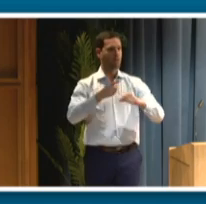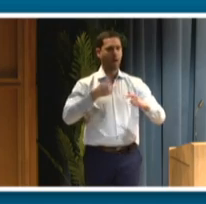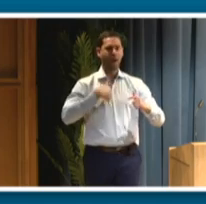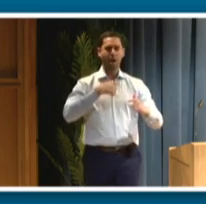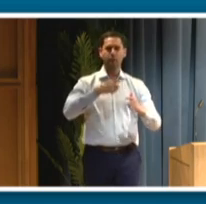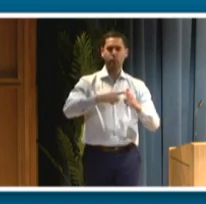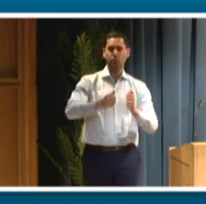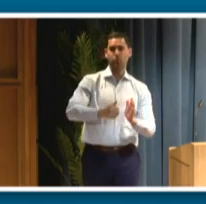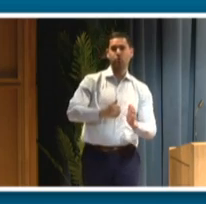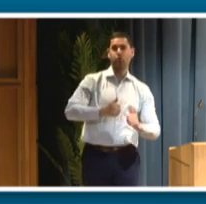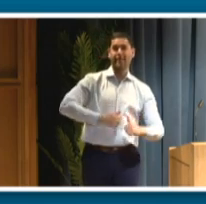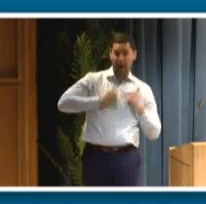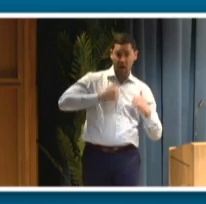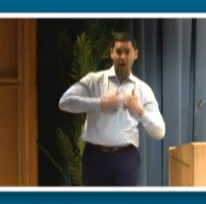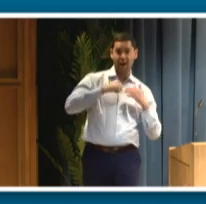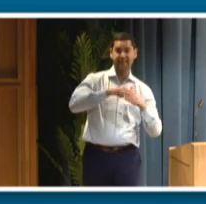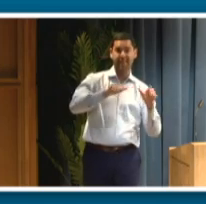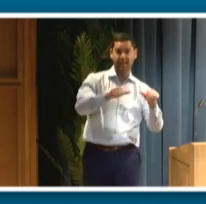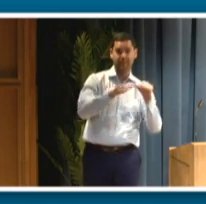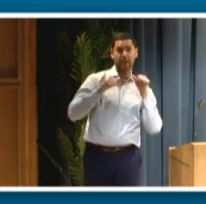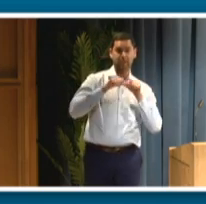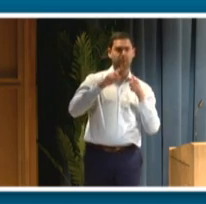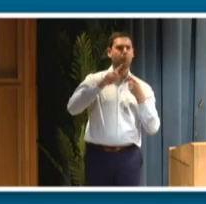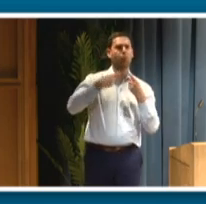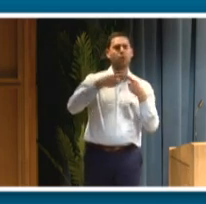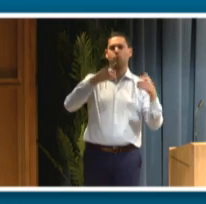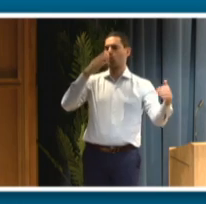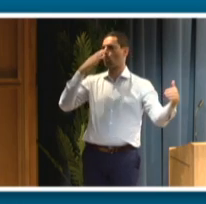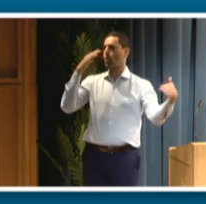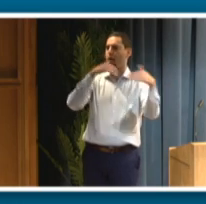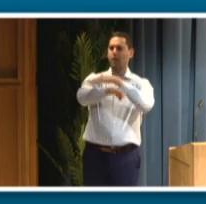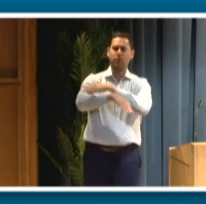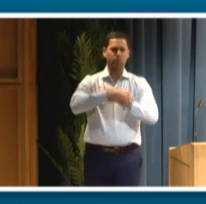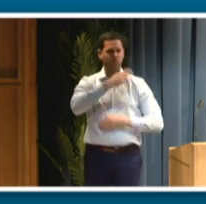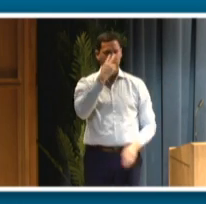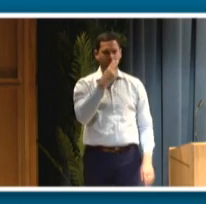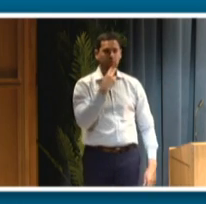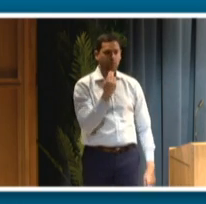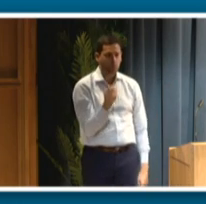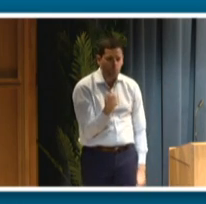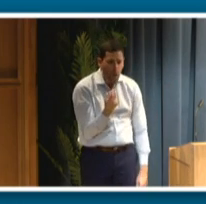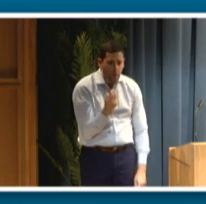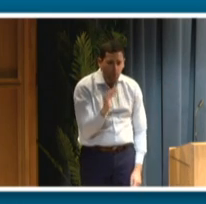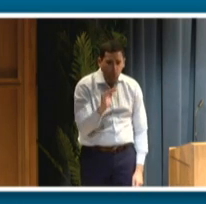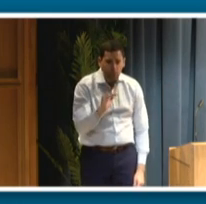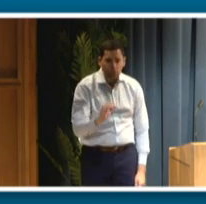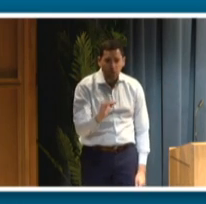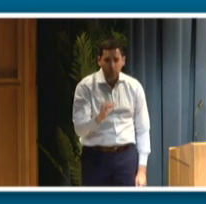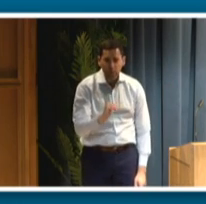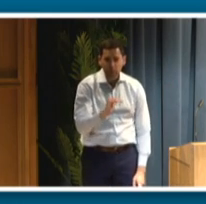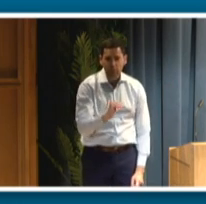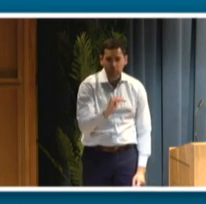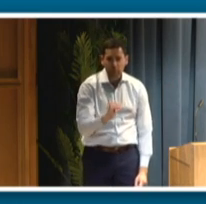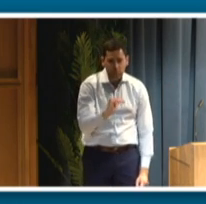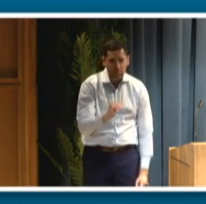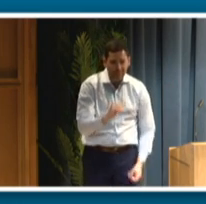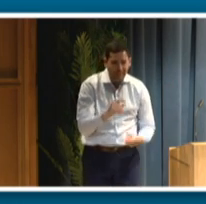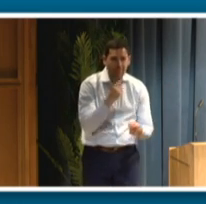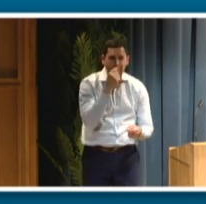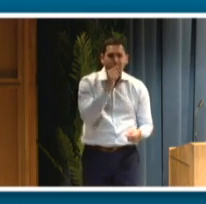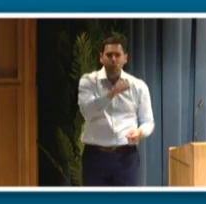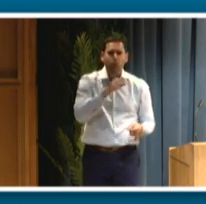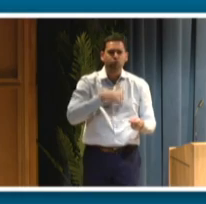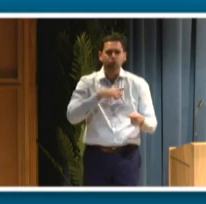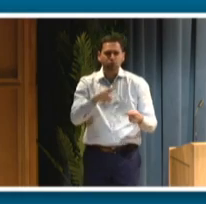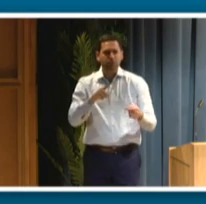survive in this space. When they walk in the room, it's impossible for you to not see a 12-year-old. Mm. Therefore, it should be impossible for you to not treat them as